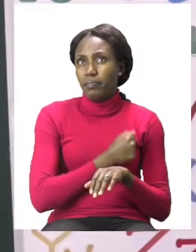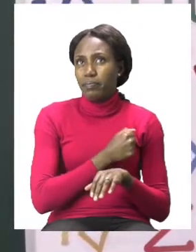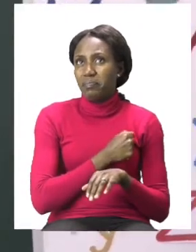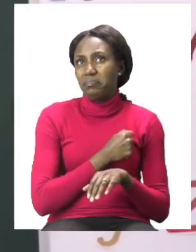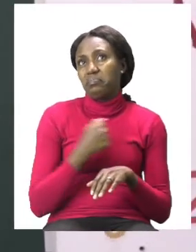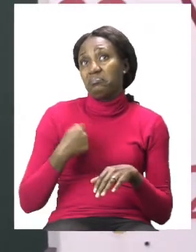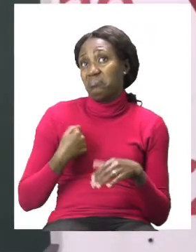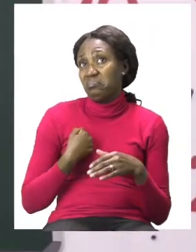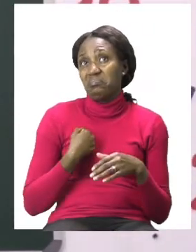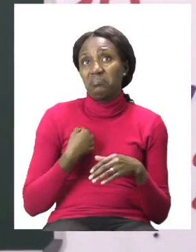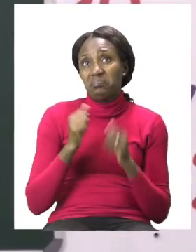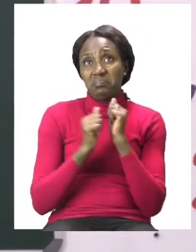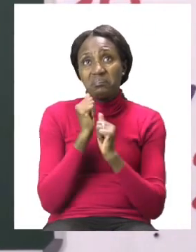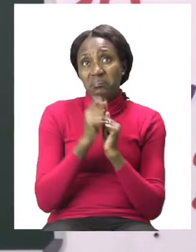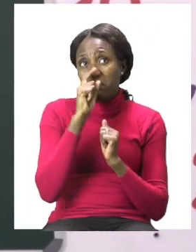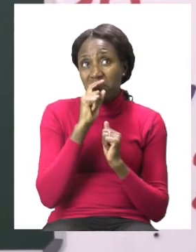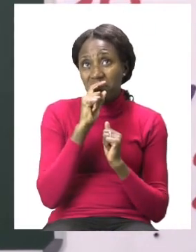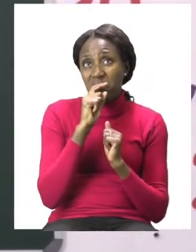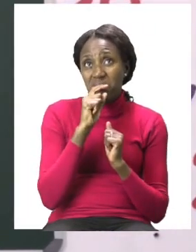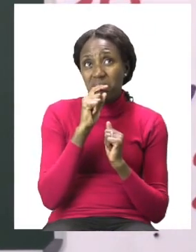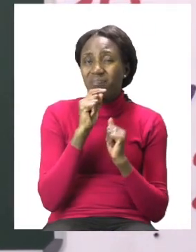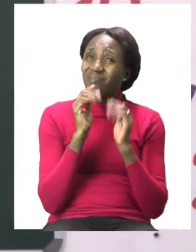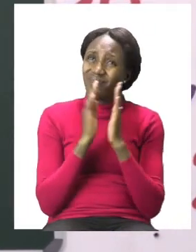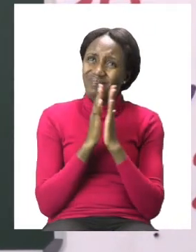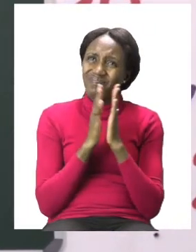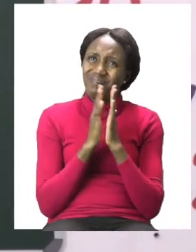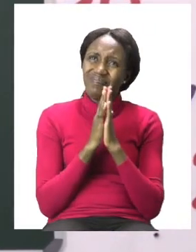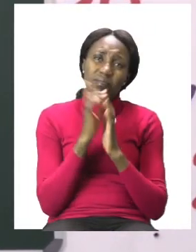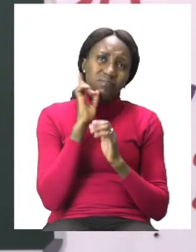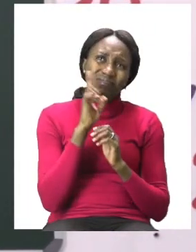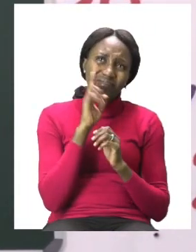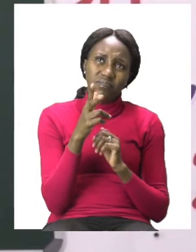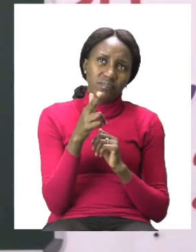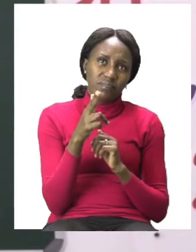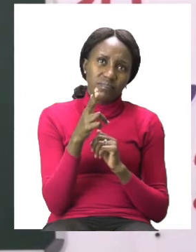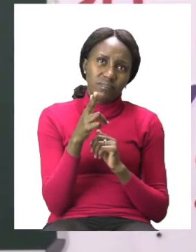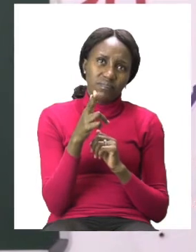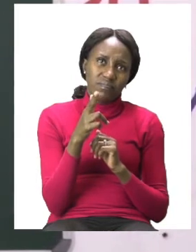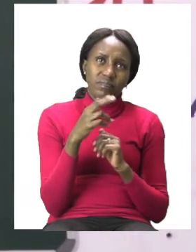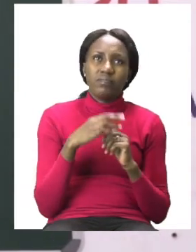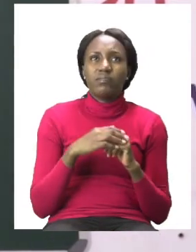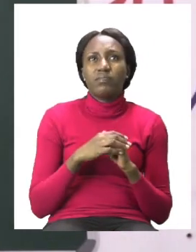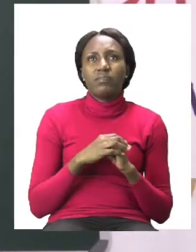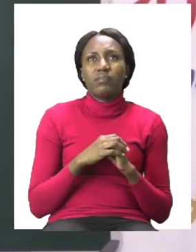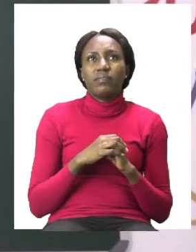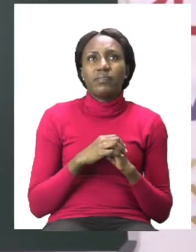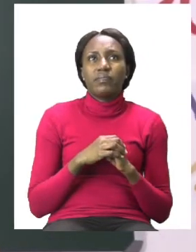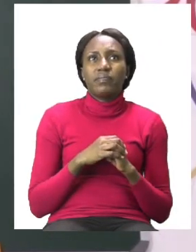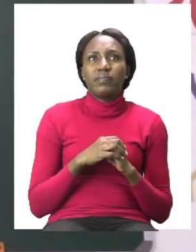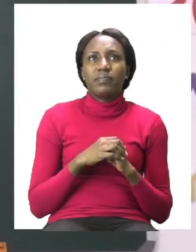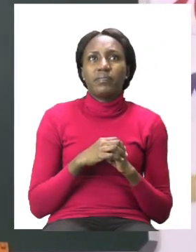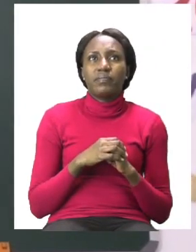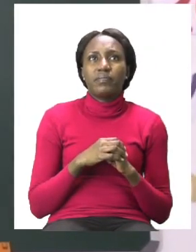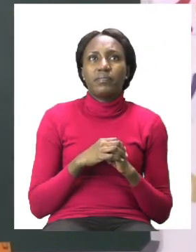scissors is not a toy. So if you decide to use a pair of scissors by yourself, you are doing the wrong thing.